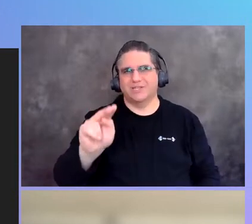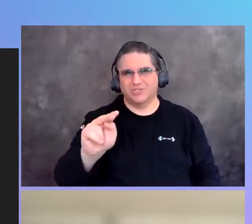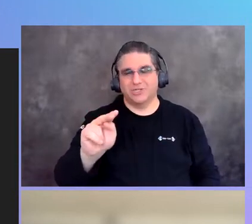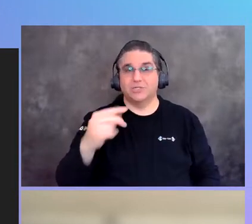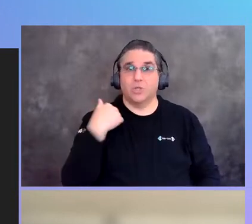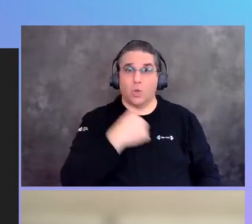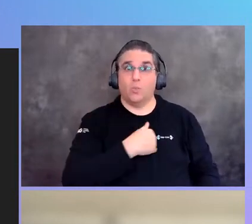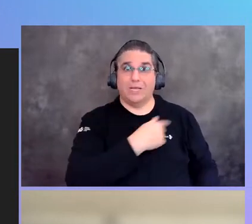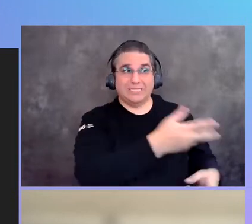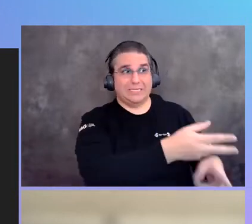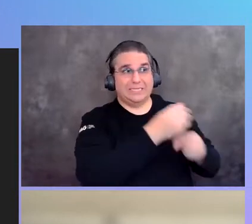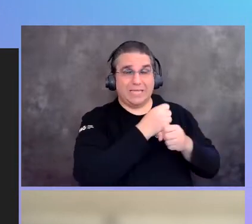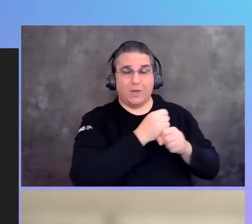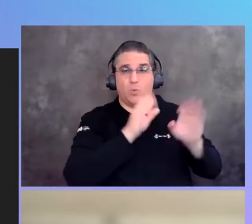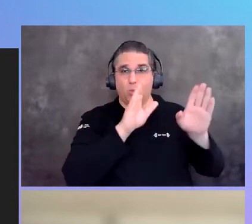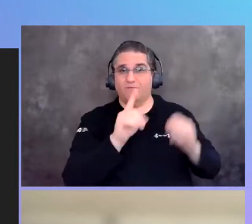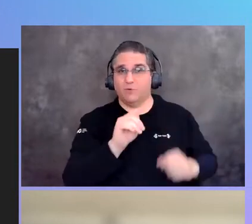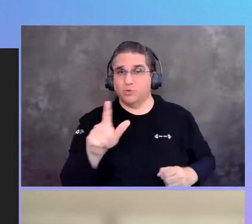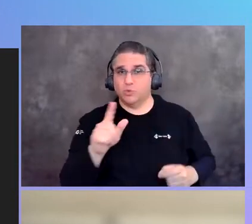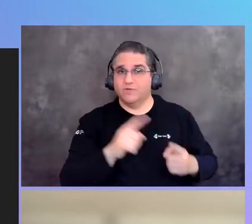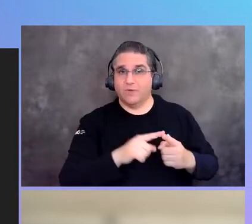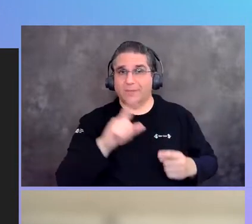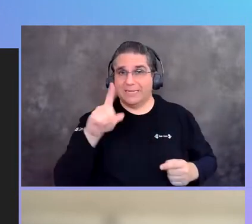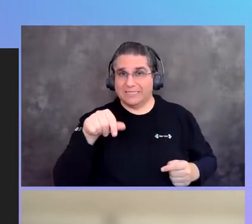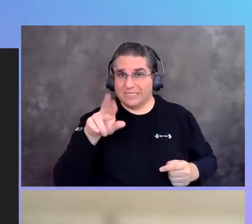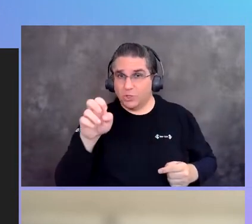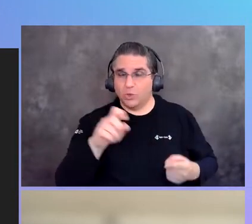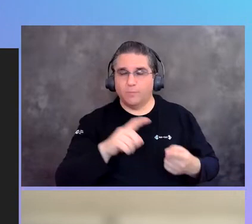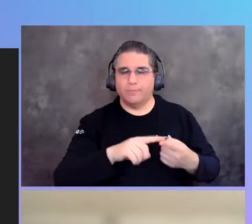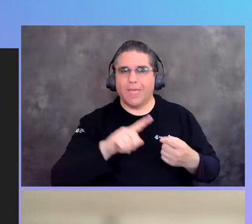Axe Monitor, Professional, and